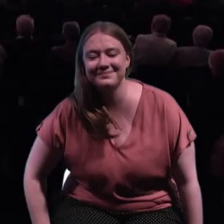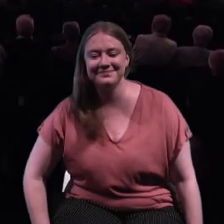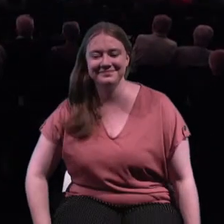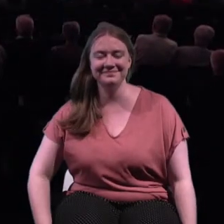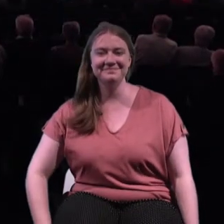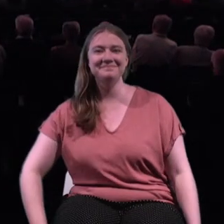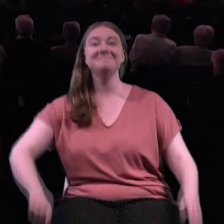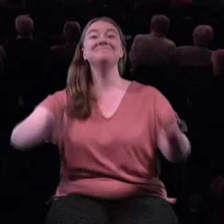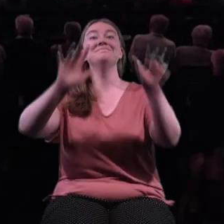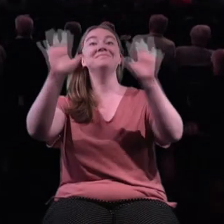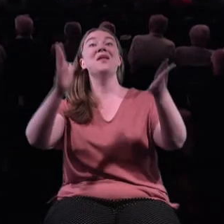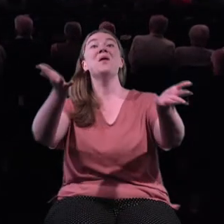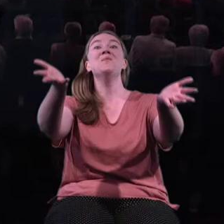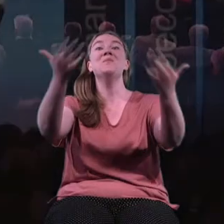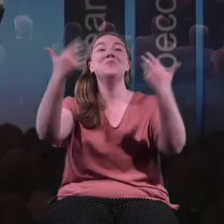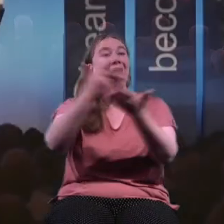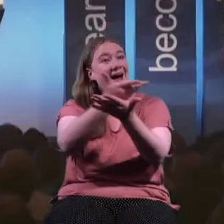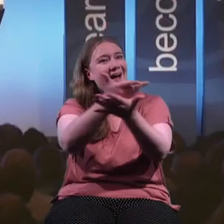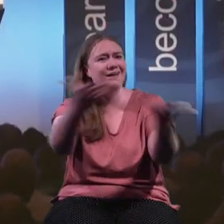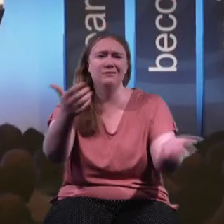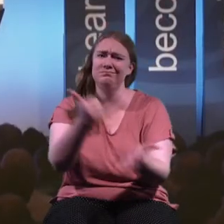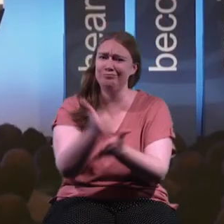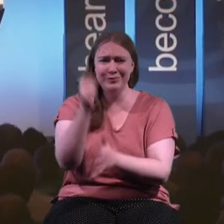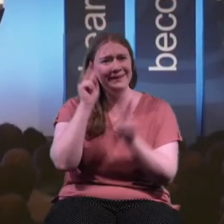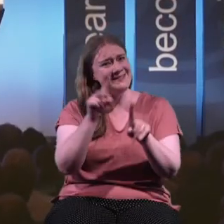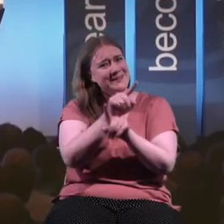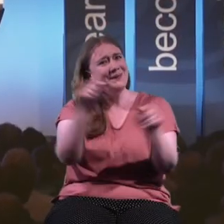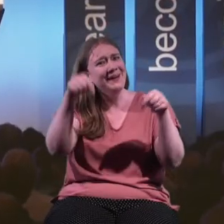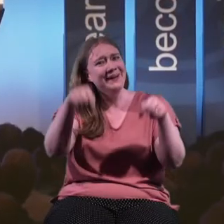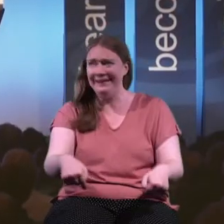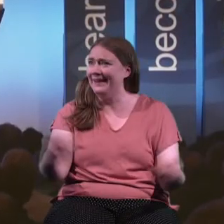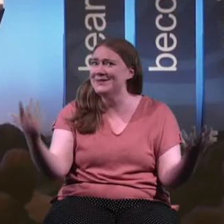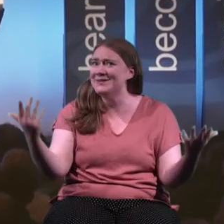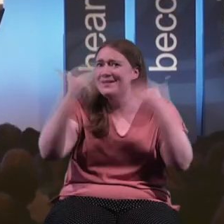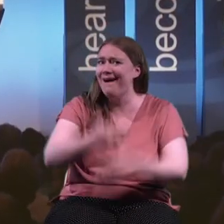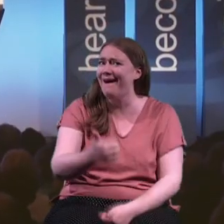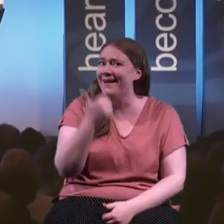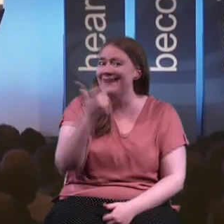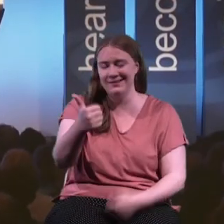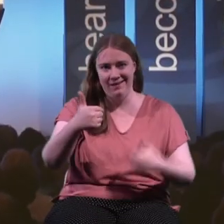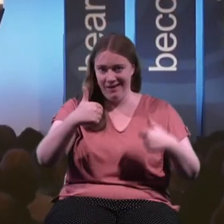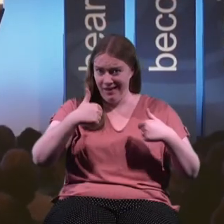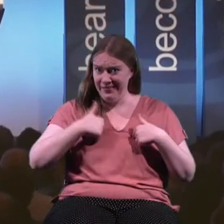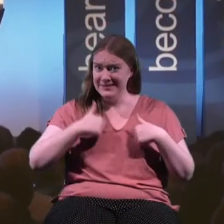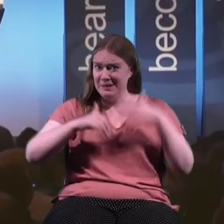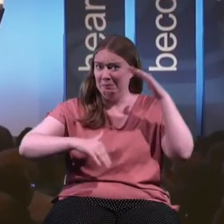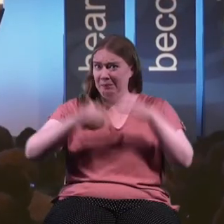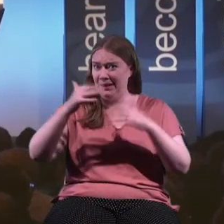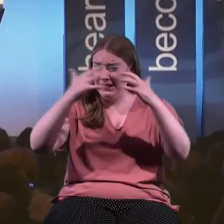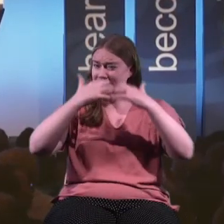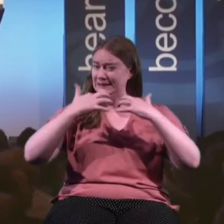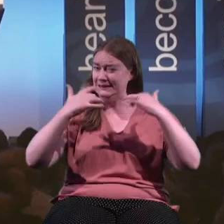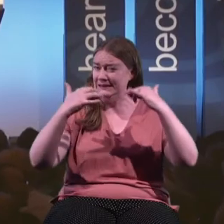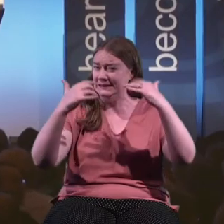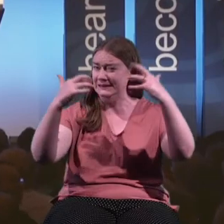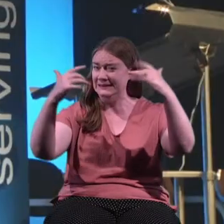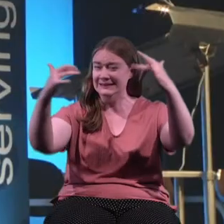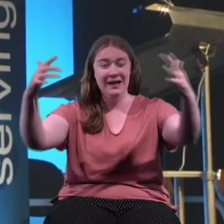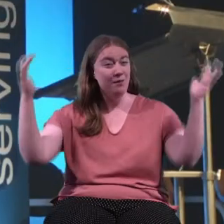Welcome, everybody. It's so good to see you here this evening. We have got a packed room and there's people still coming